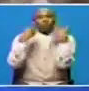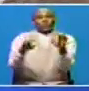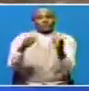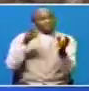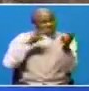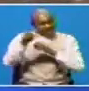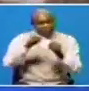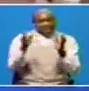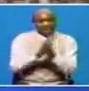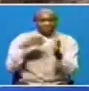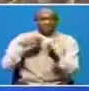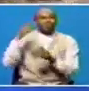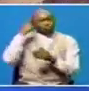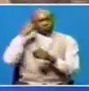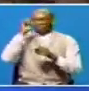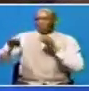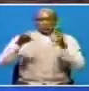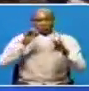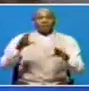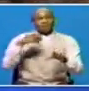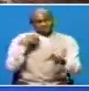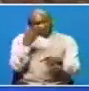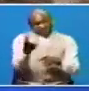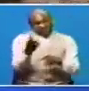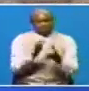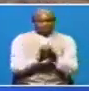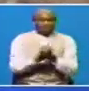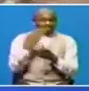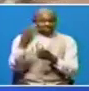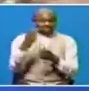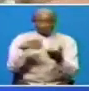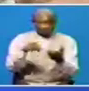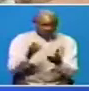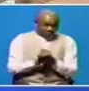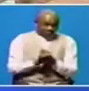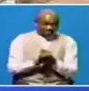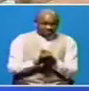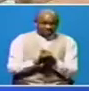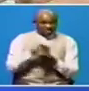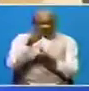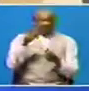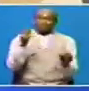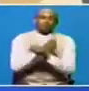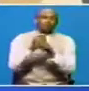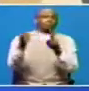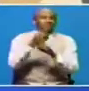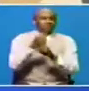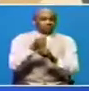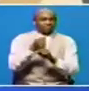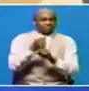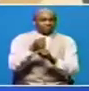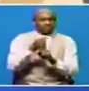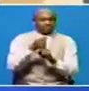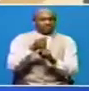a mentality of littering could render the prospect of a plastic waste-free society unrealistic.